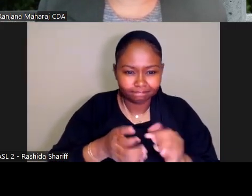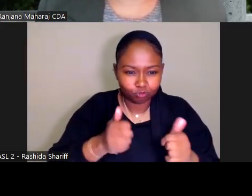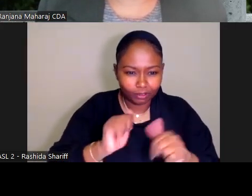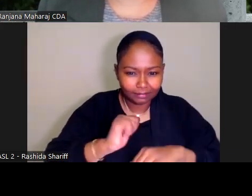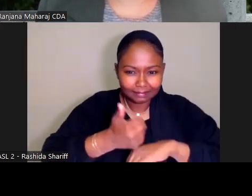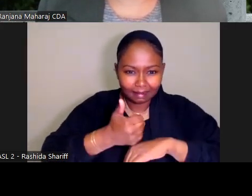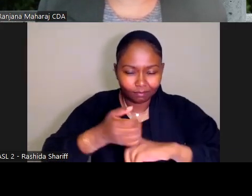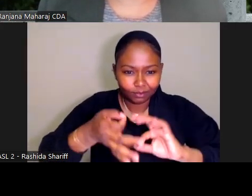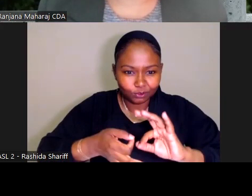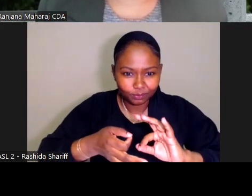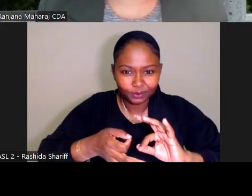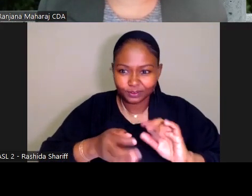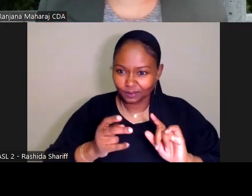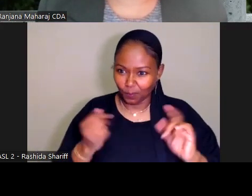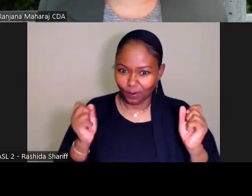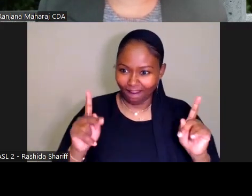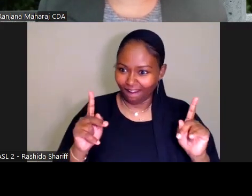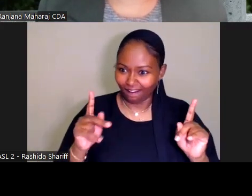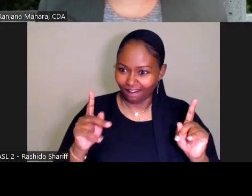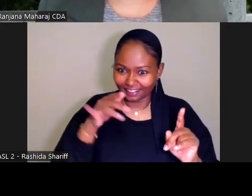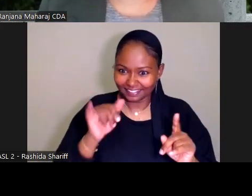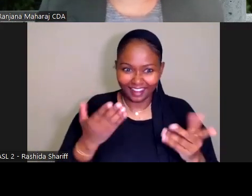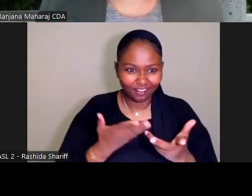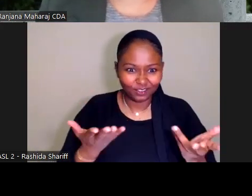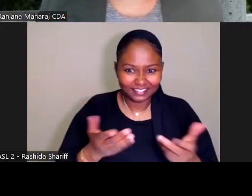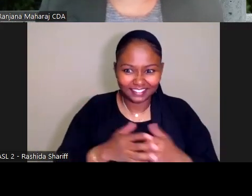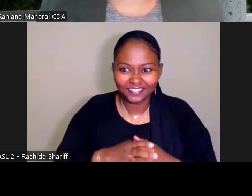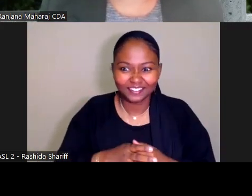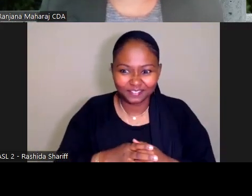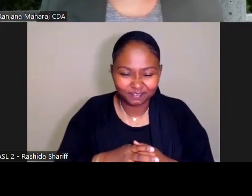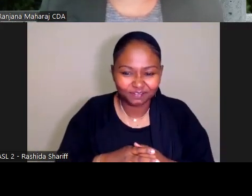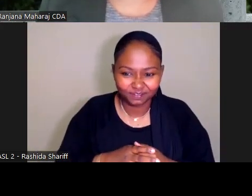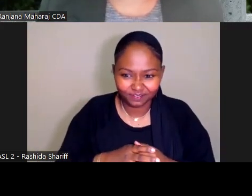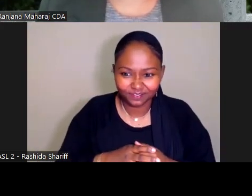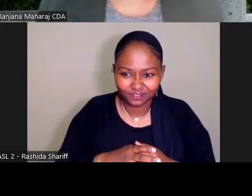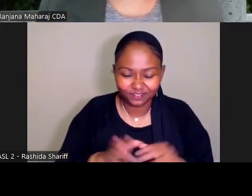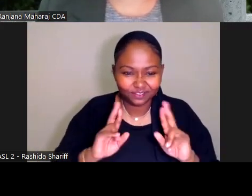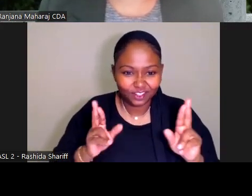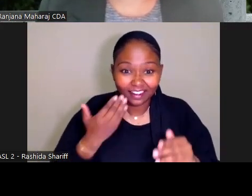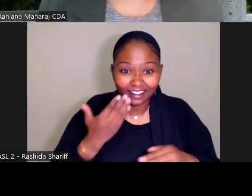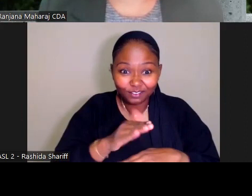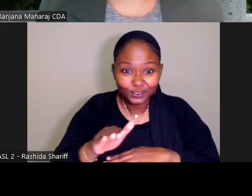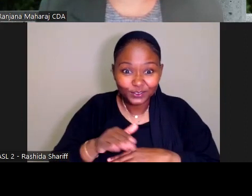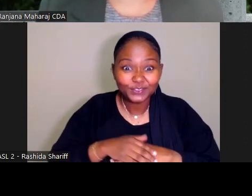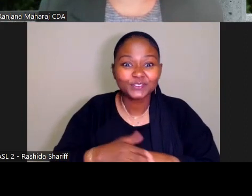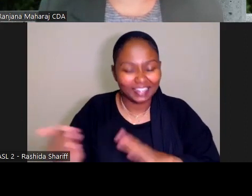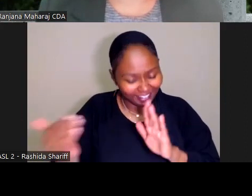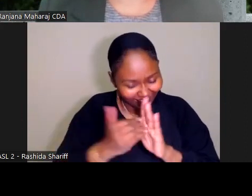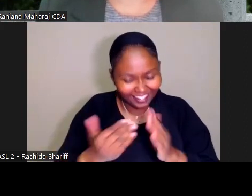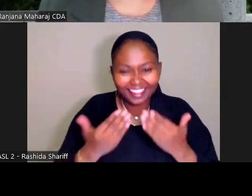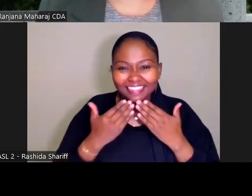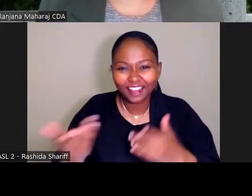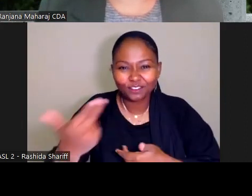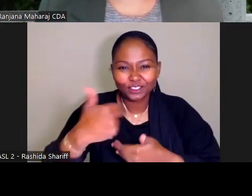All right, looks like we have everybody in the webinar. Good afternoon. Again, thank you for